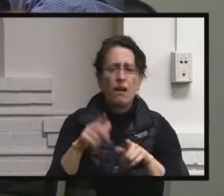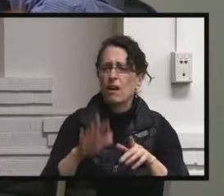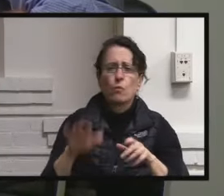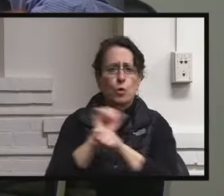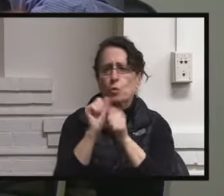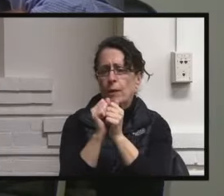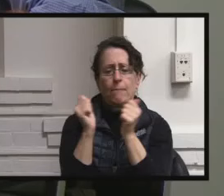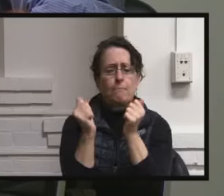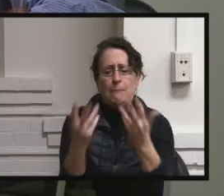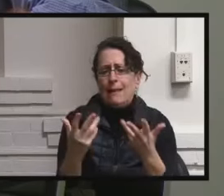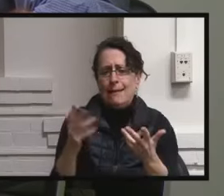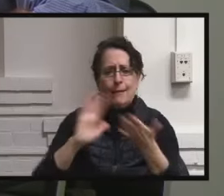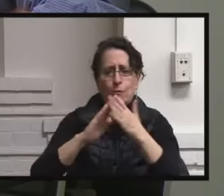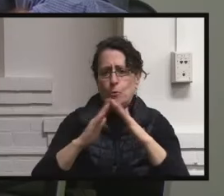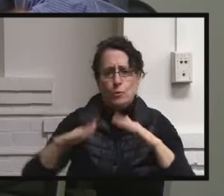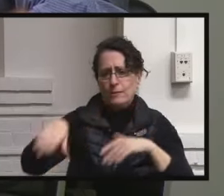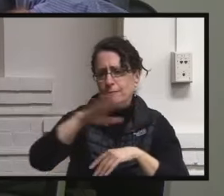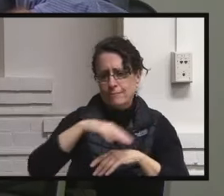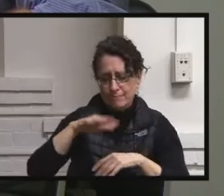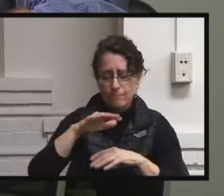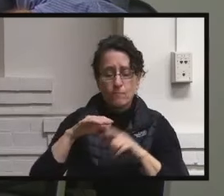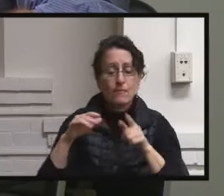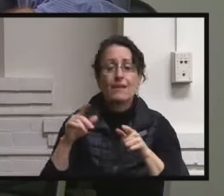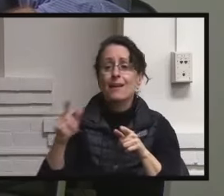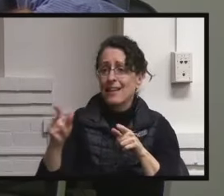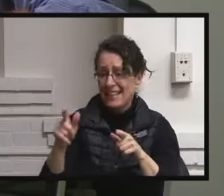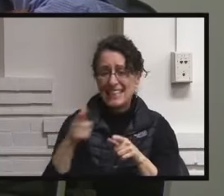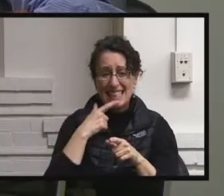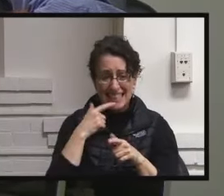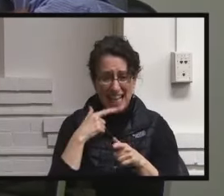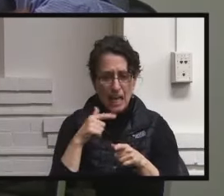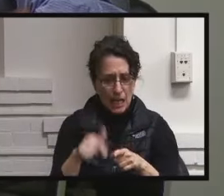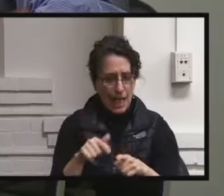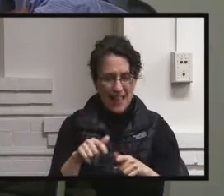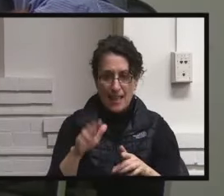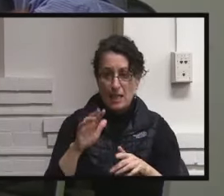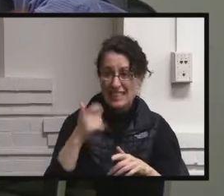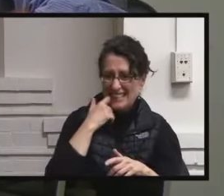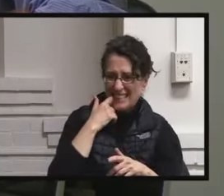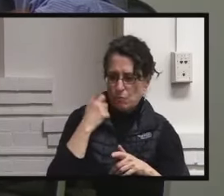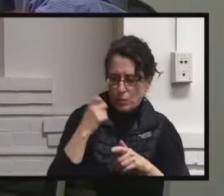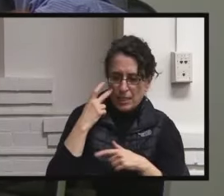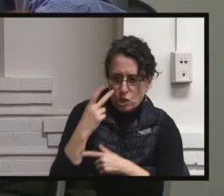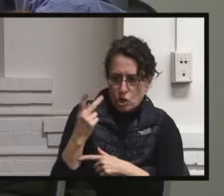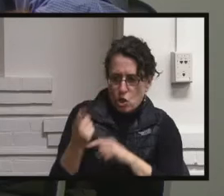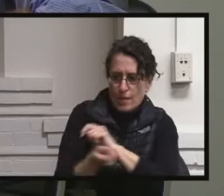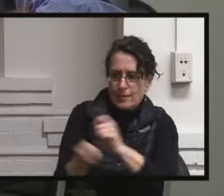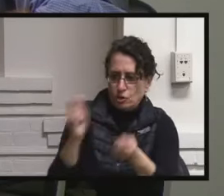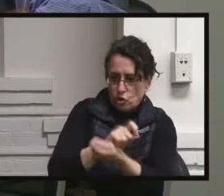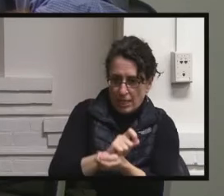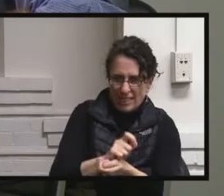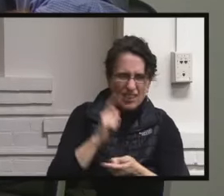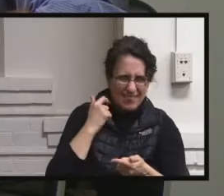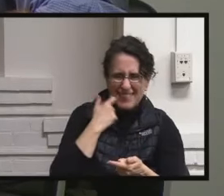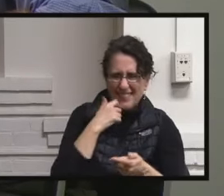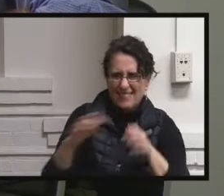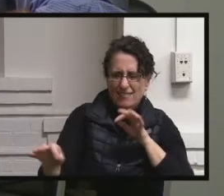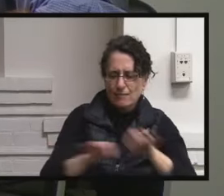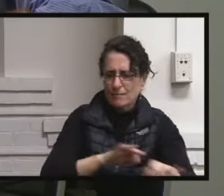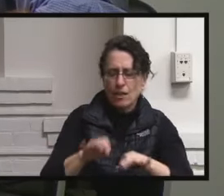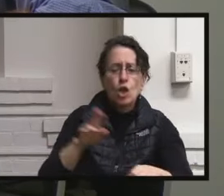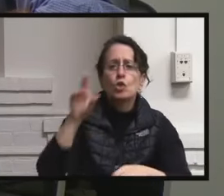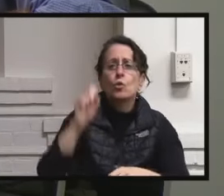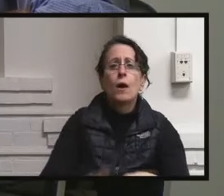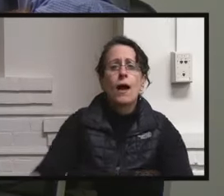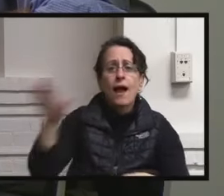this type of change, this type of drop in the overall waste stream, is exactly consistent with his experience nationwide.